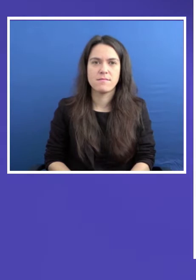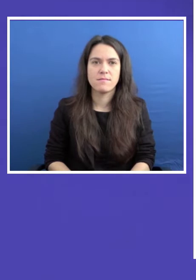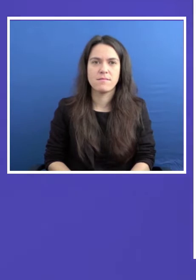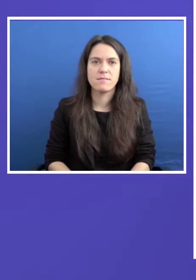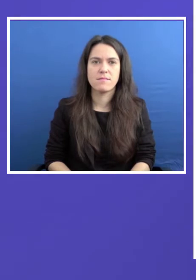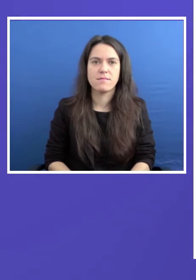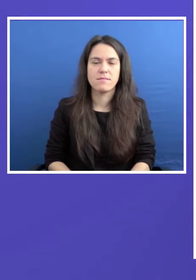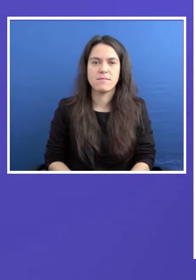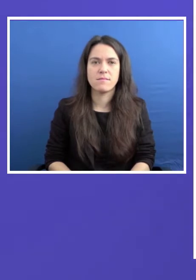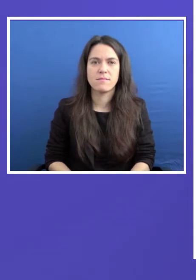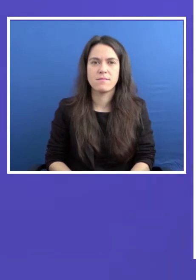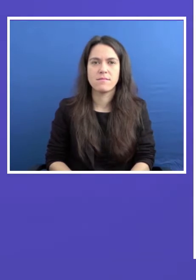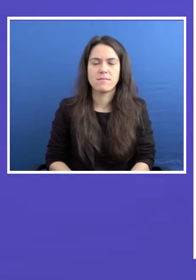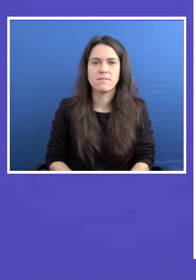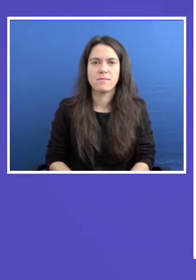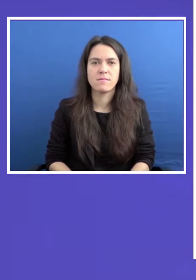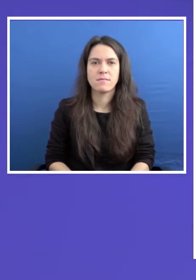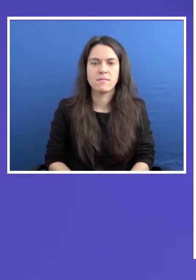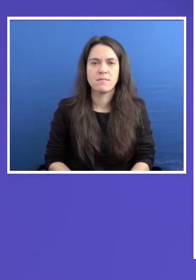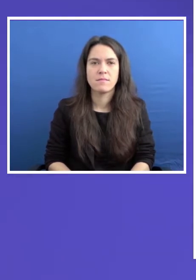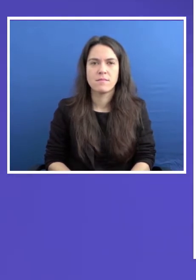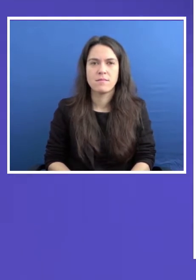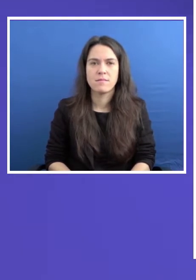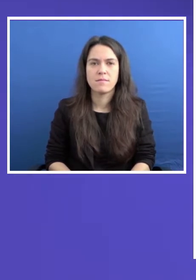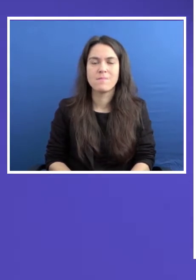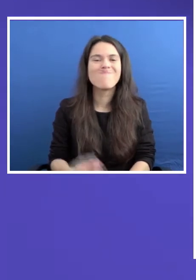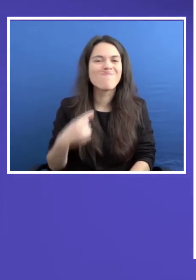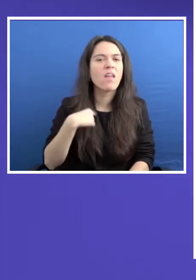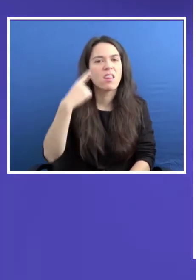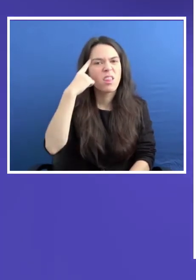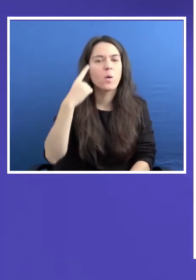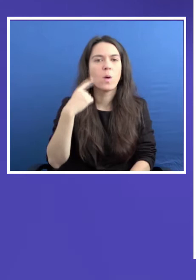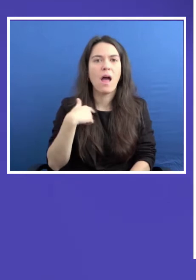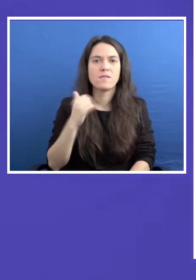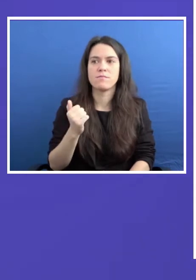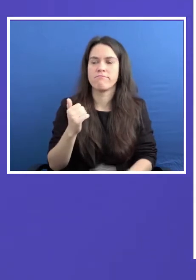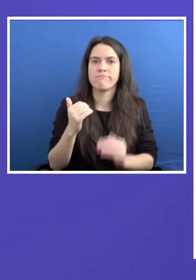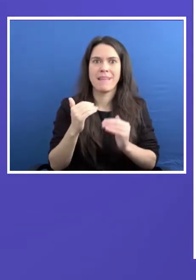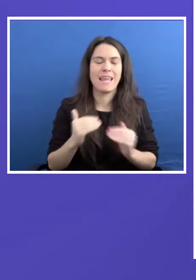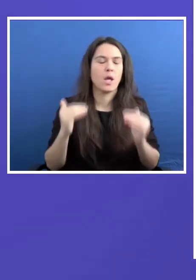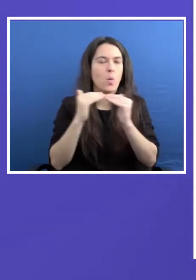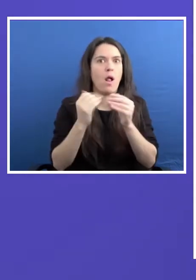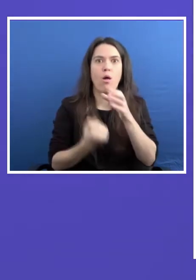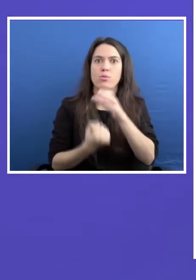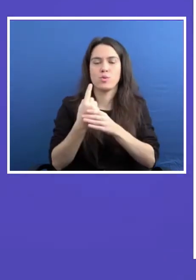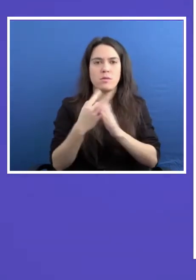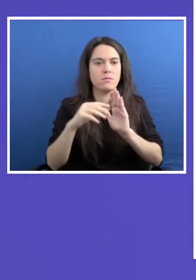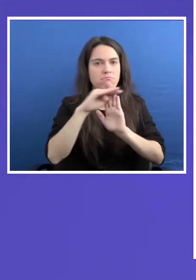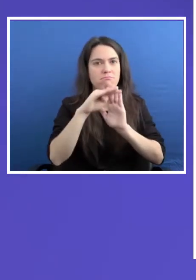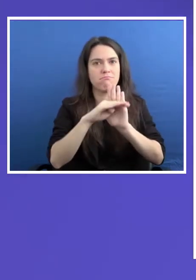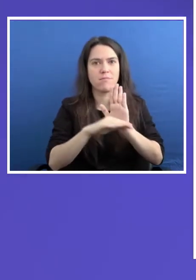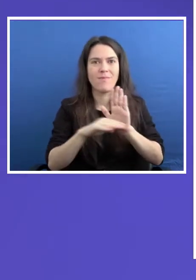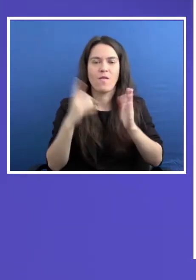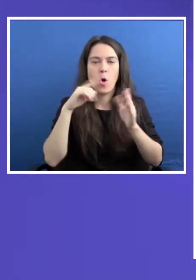be an equal opportunity principle in the media institutions,